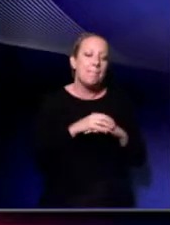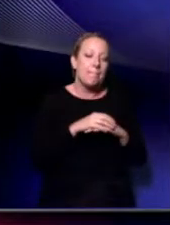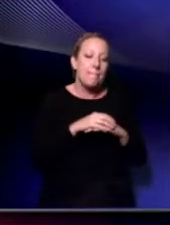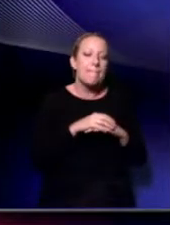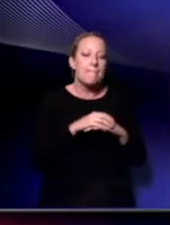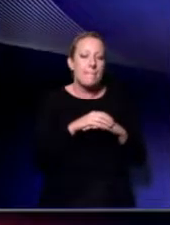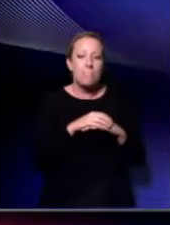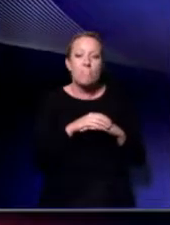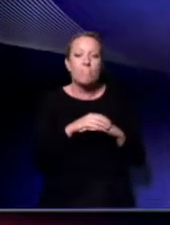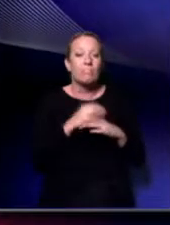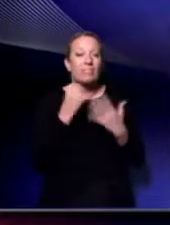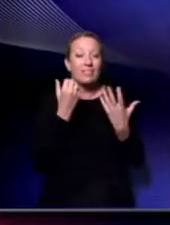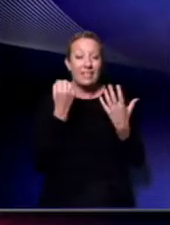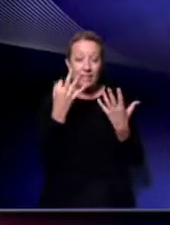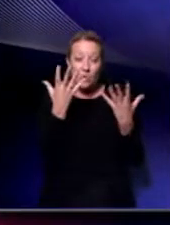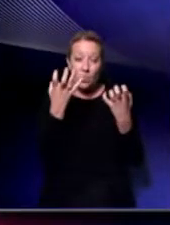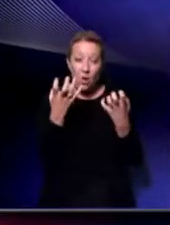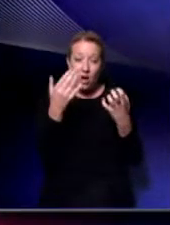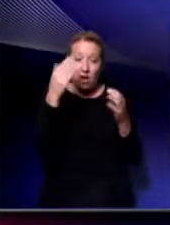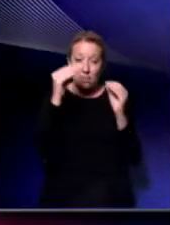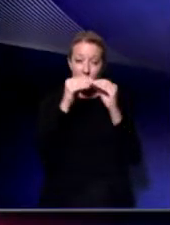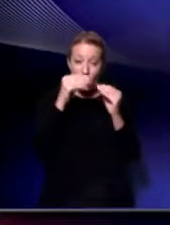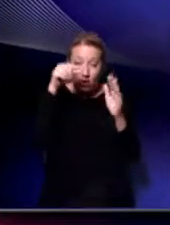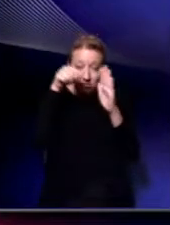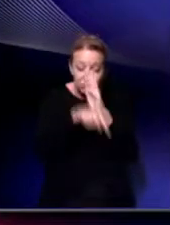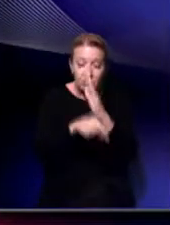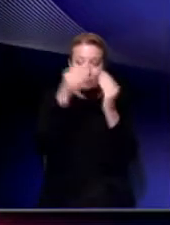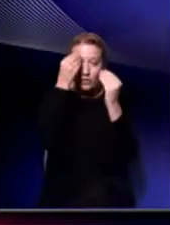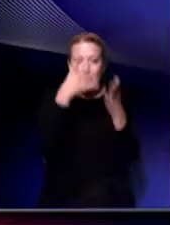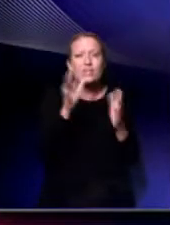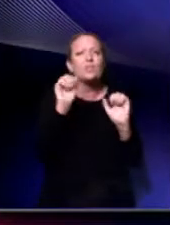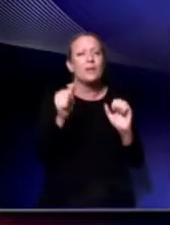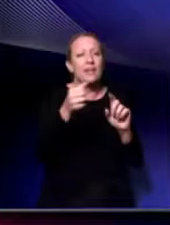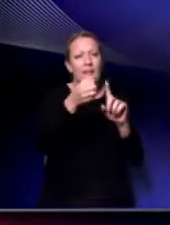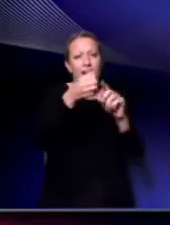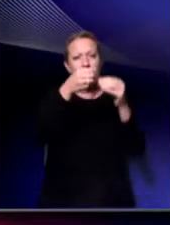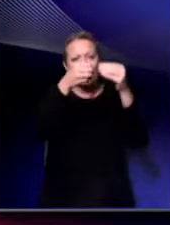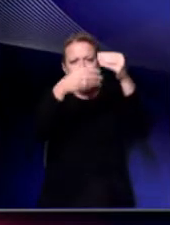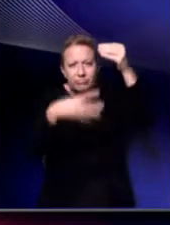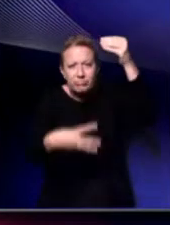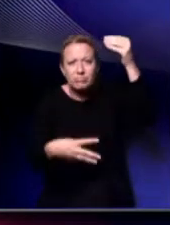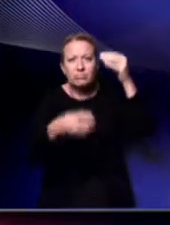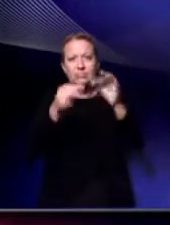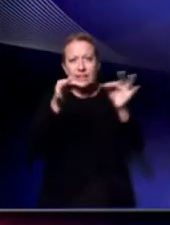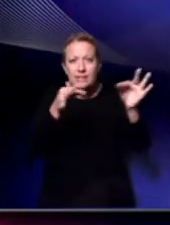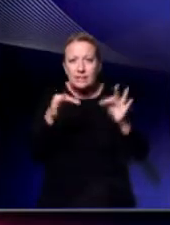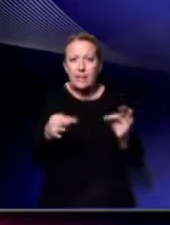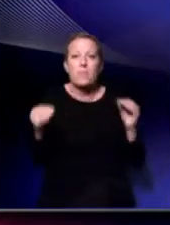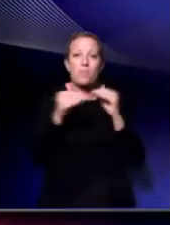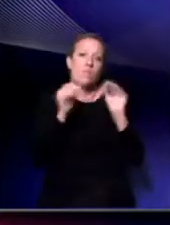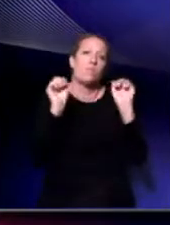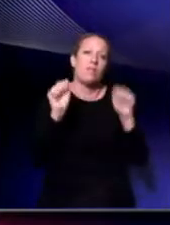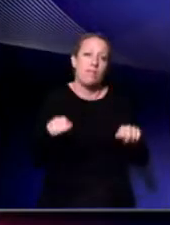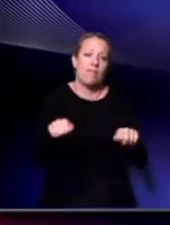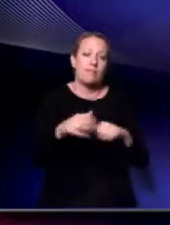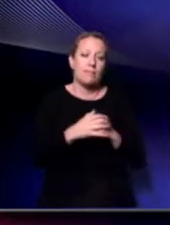If we need a deeper dive into that, we can provide that. We can break that out further and see if we can identify. I think some of it also would be